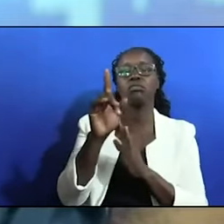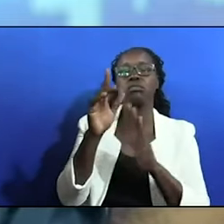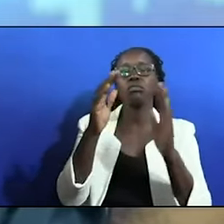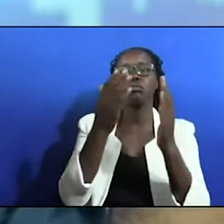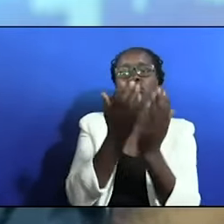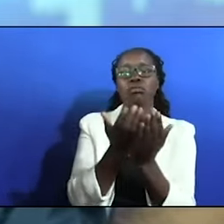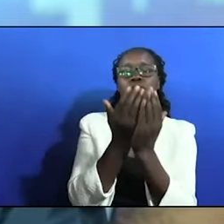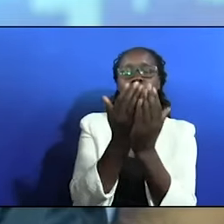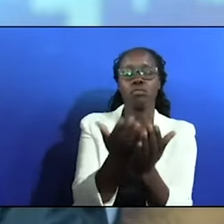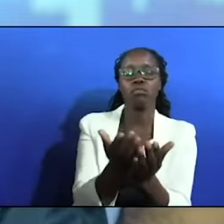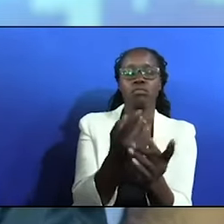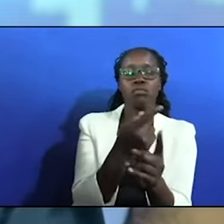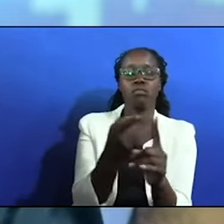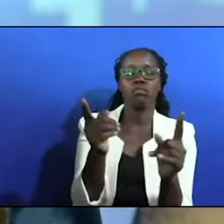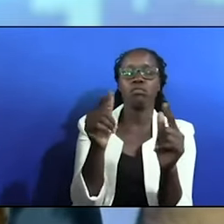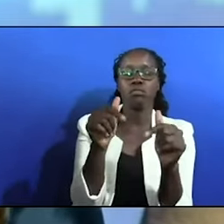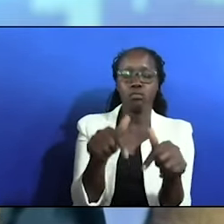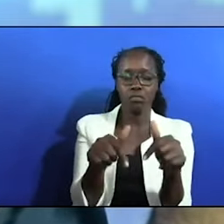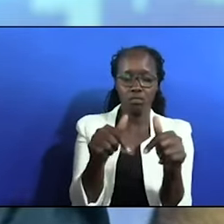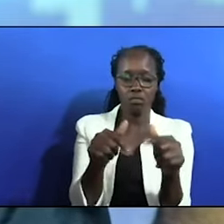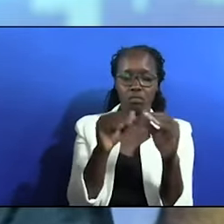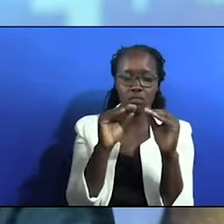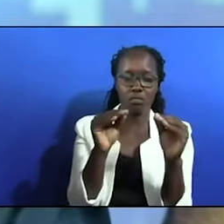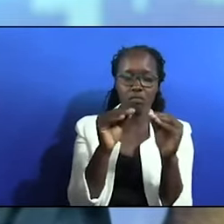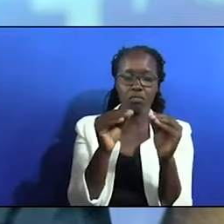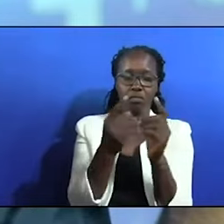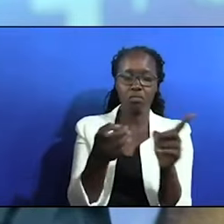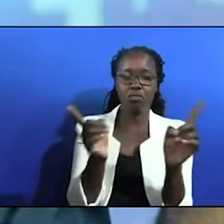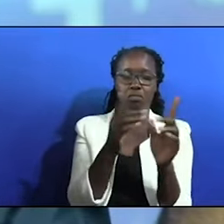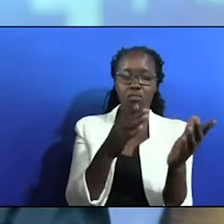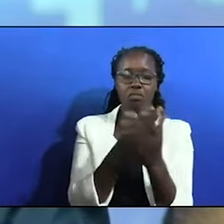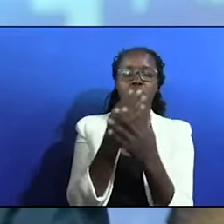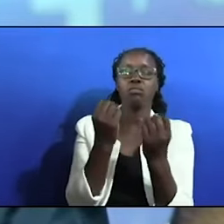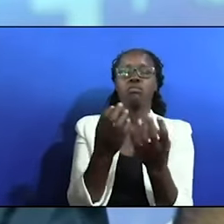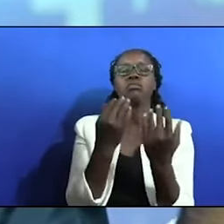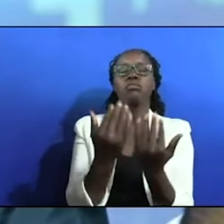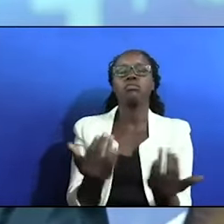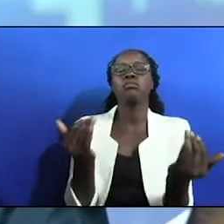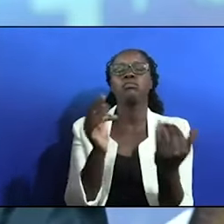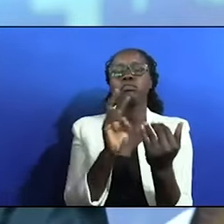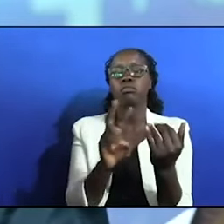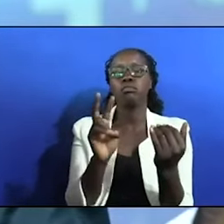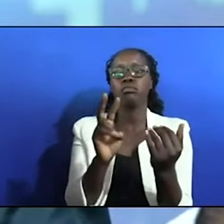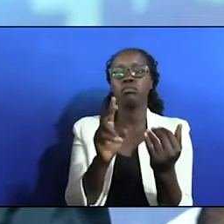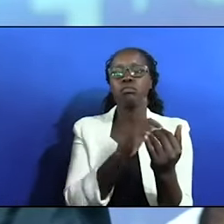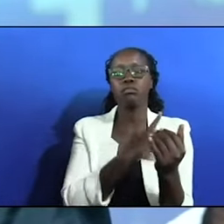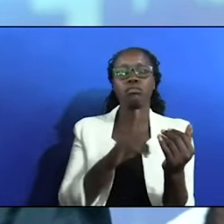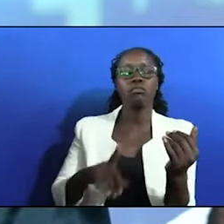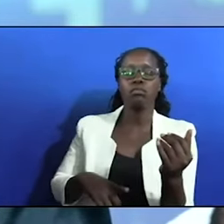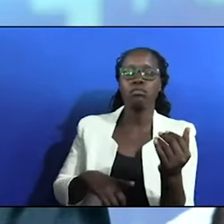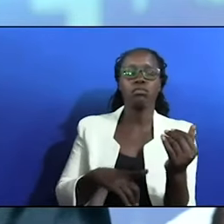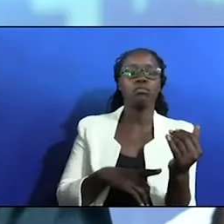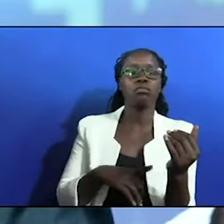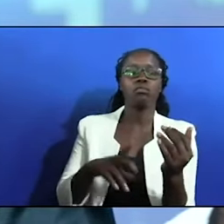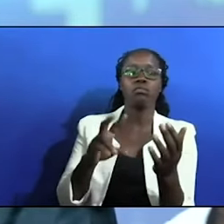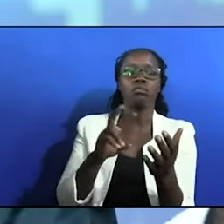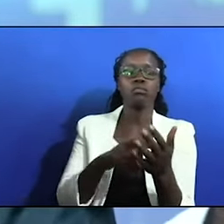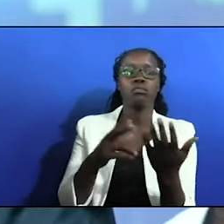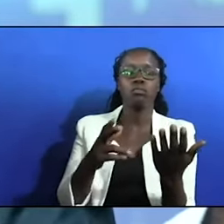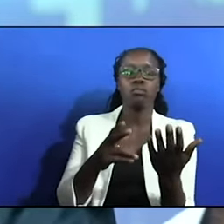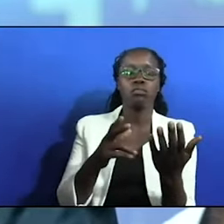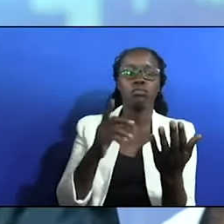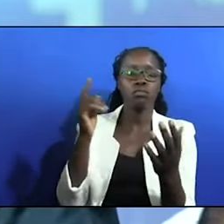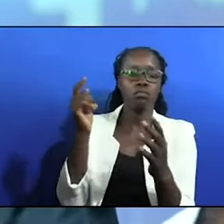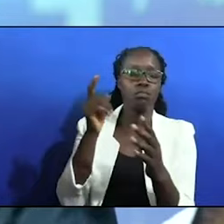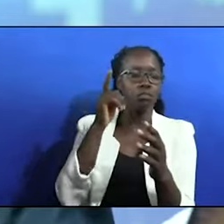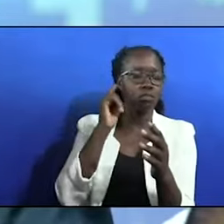ark. And today you are teaching us through many things that we see. Help us to realize the times that we are